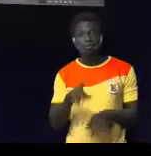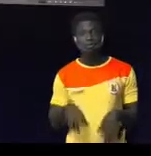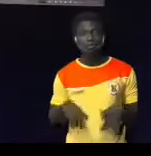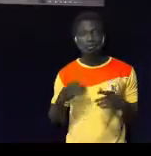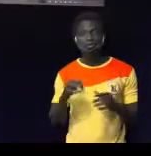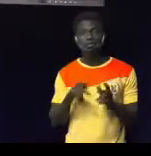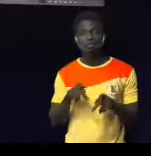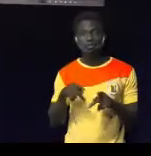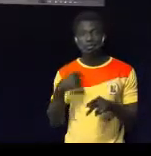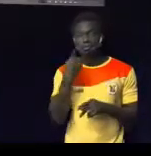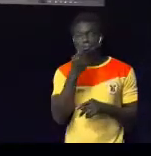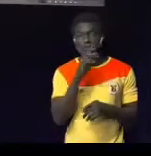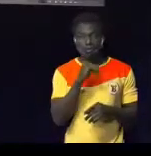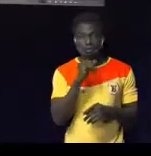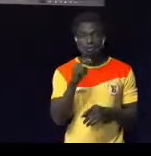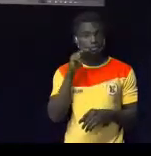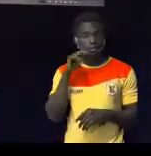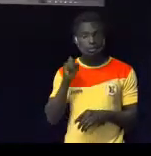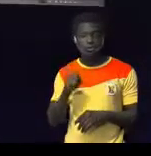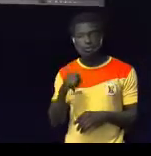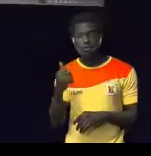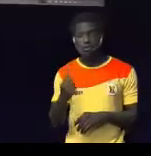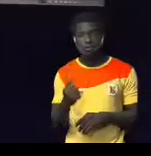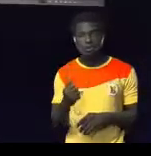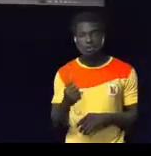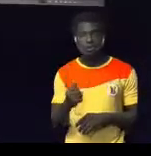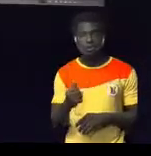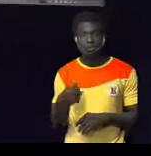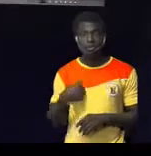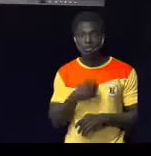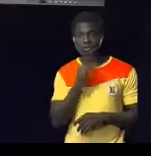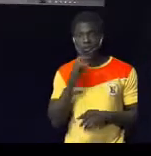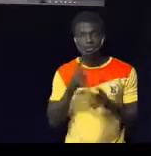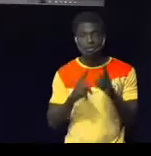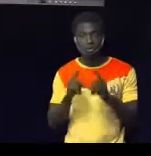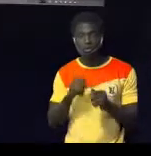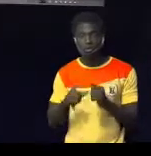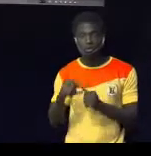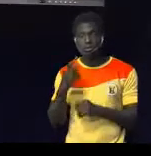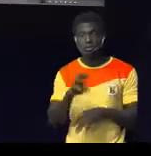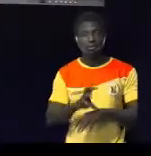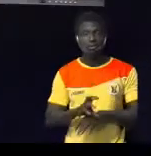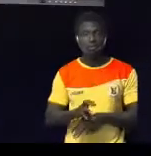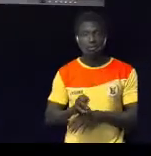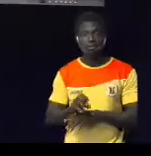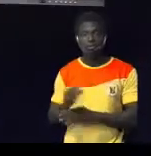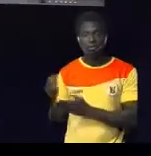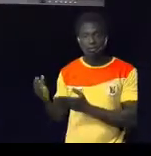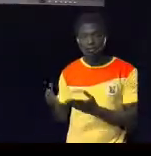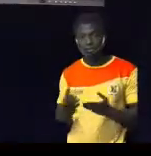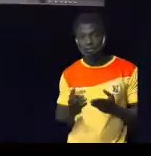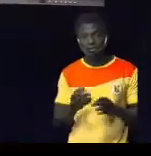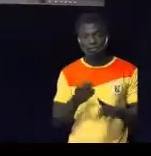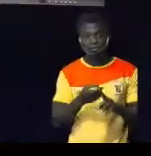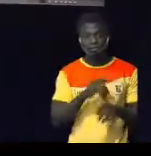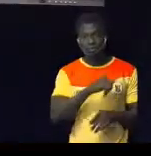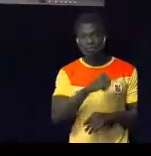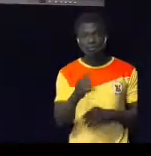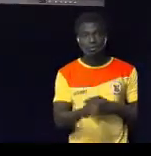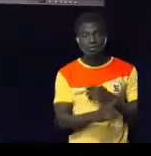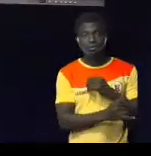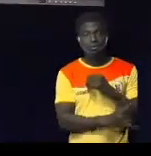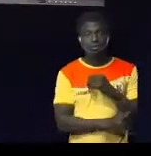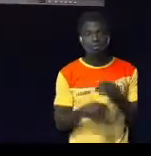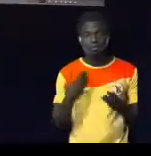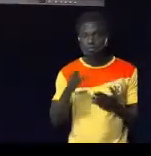who are not Nigerians. We are talking about the culture brought from another country.